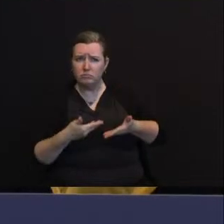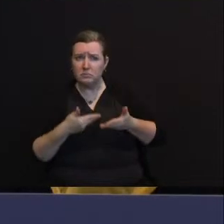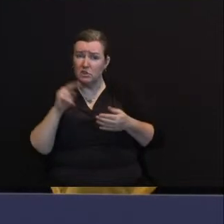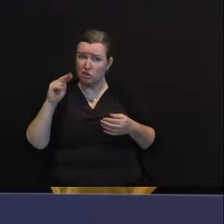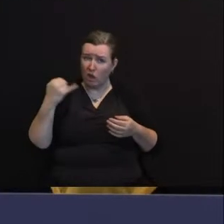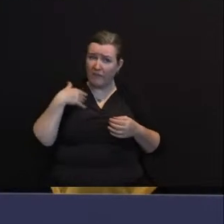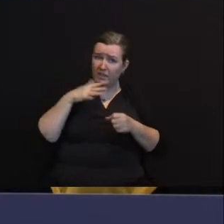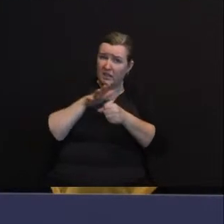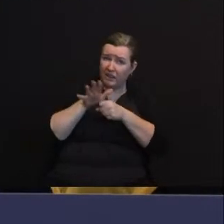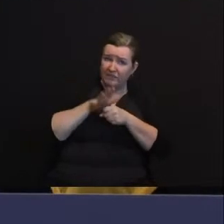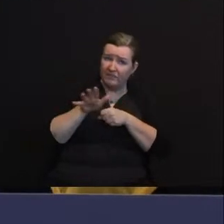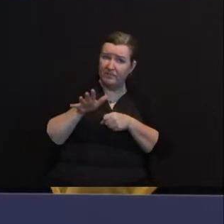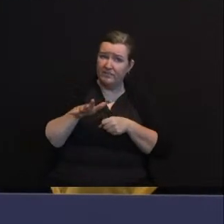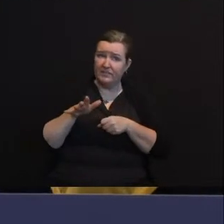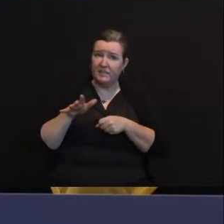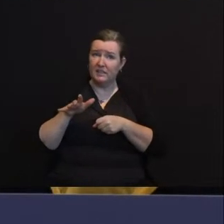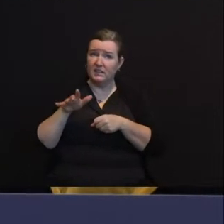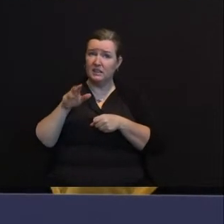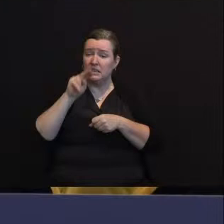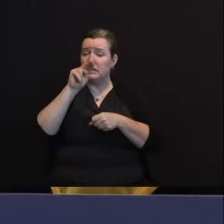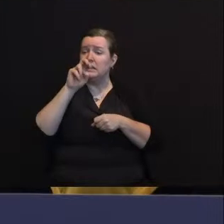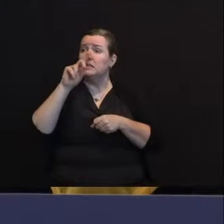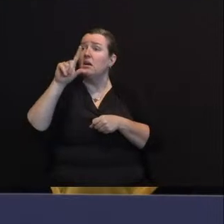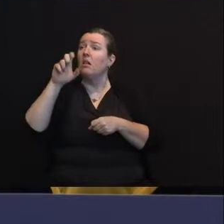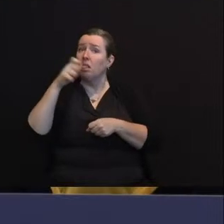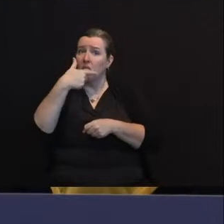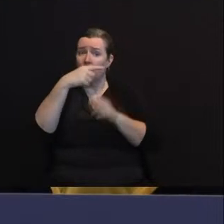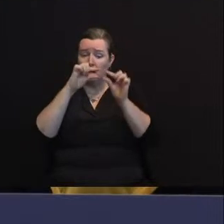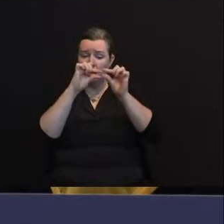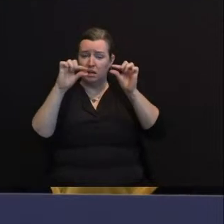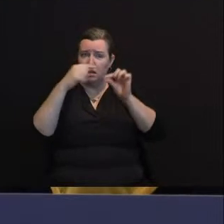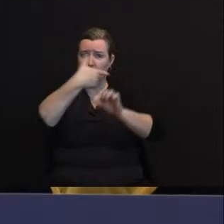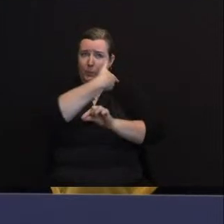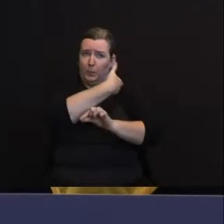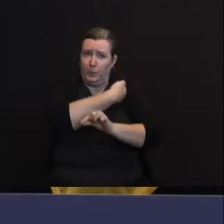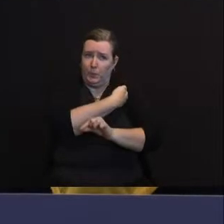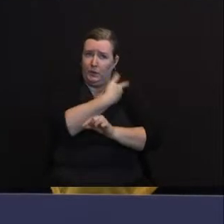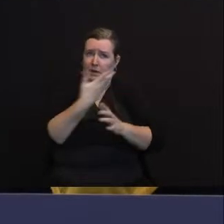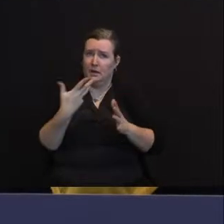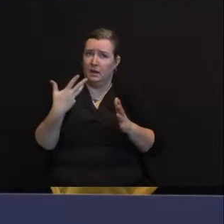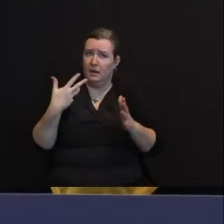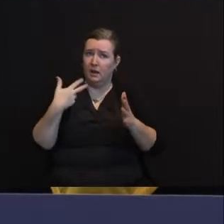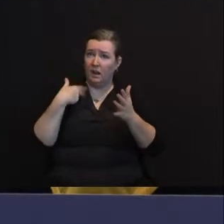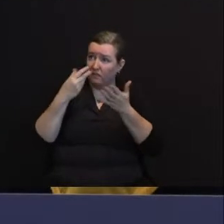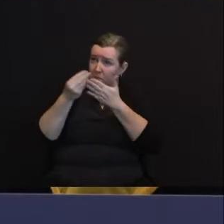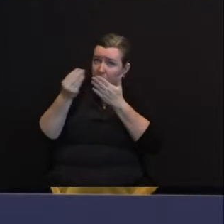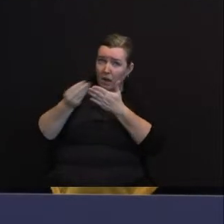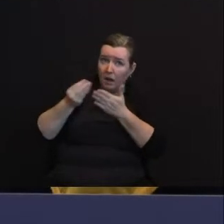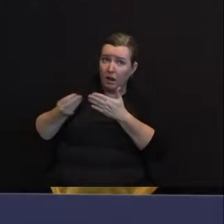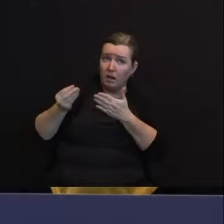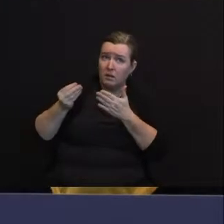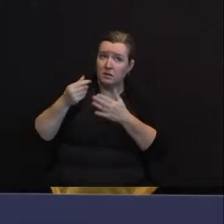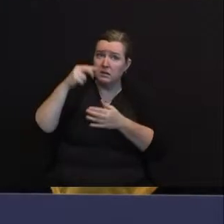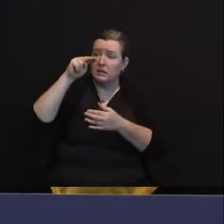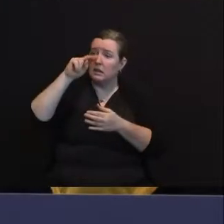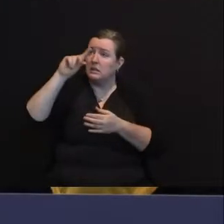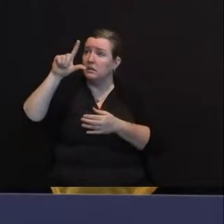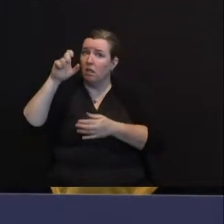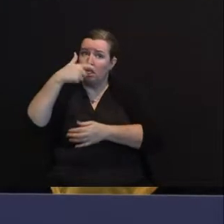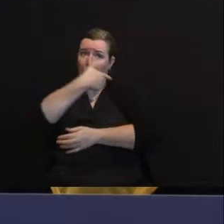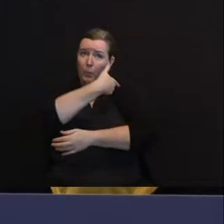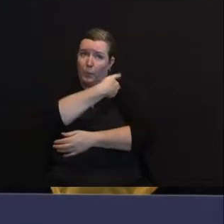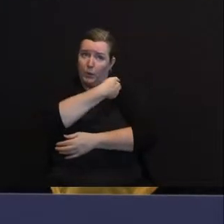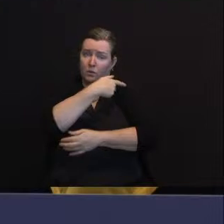COVID vaccines when approved and delivered? Is this something hospitals are procuring on their own, or will these items come from the state and/or federal government?